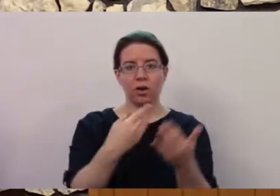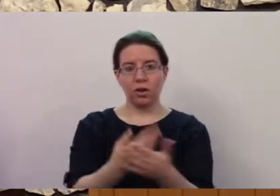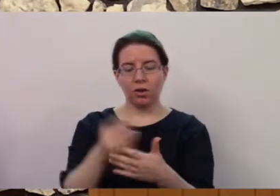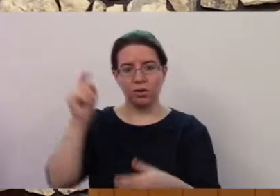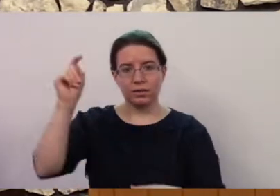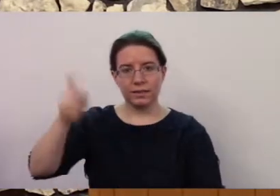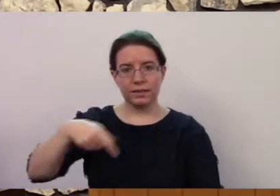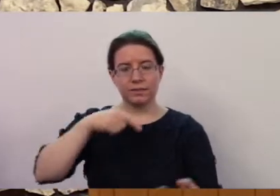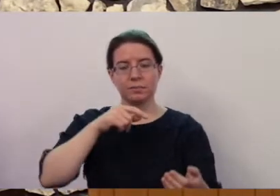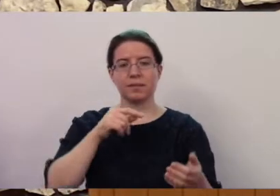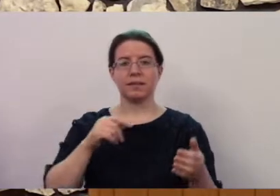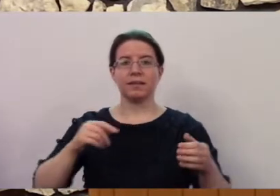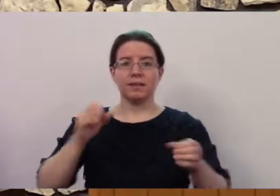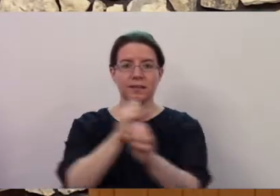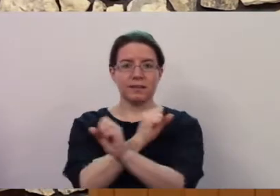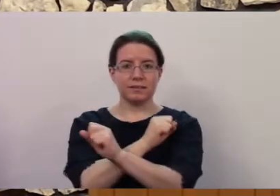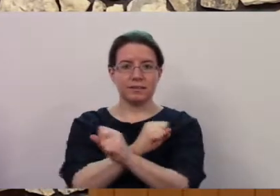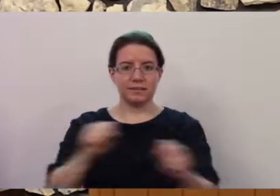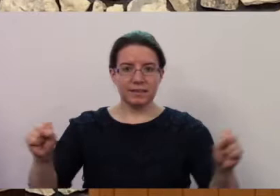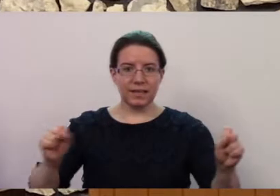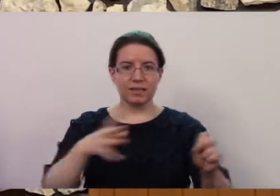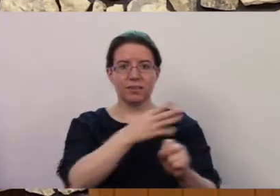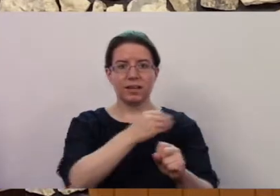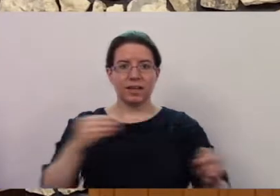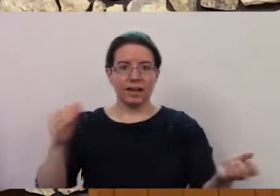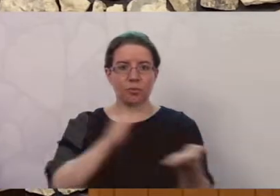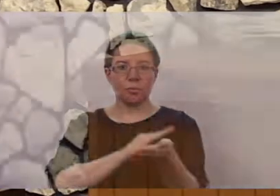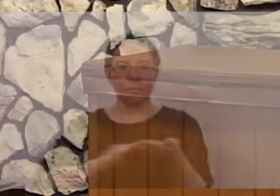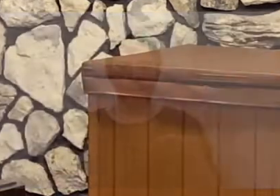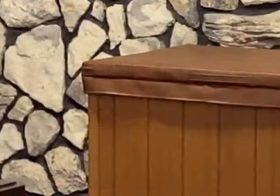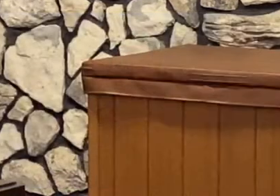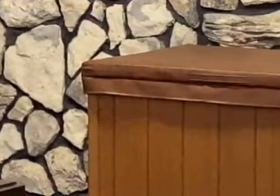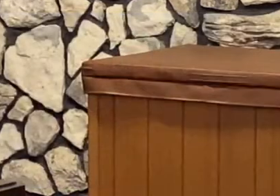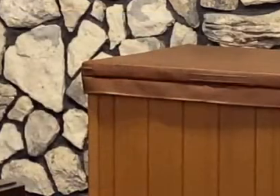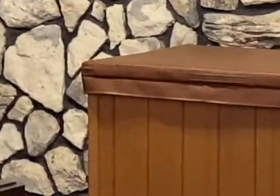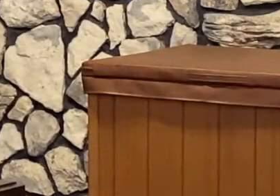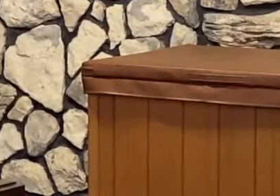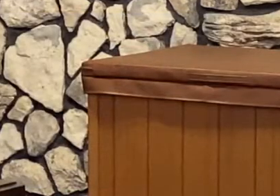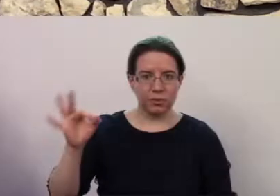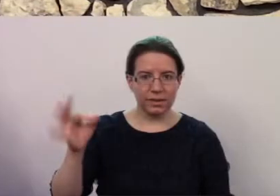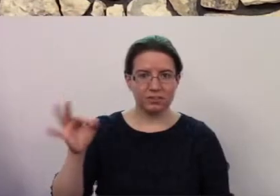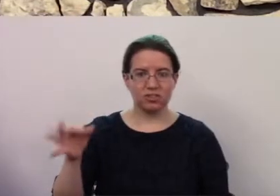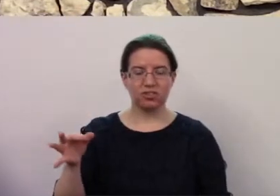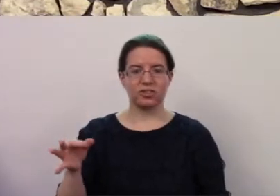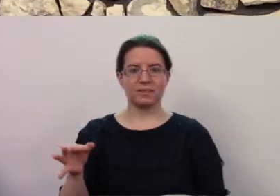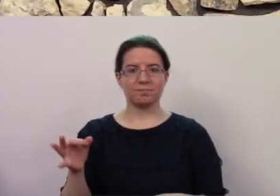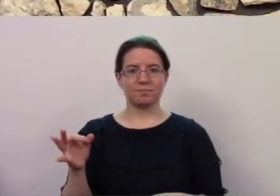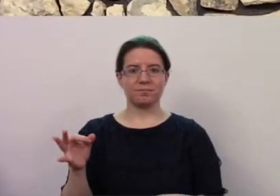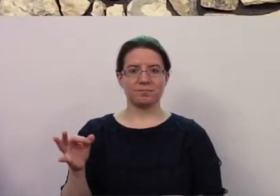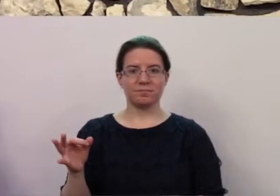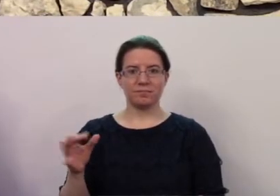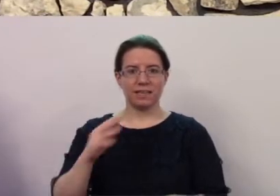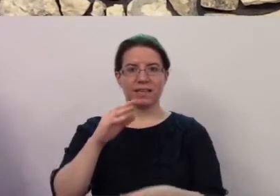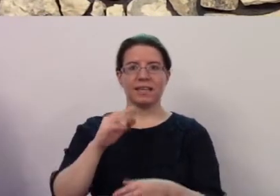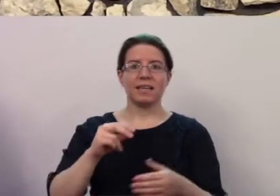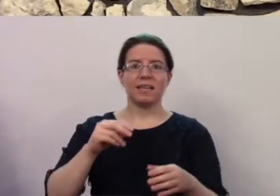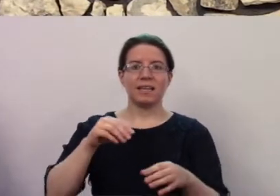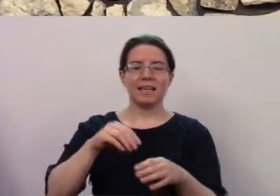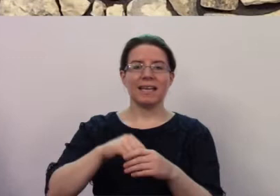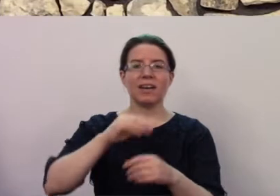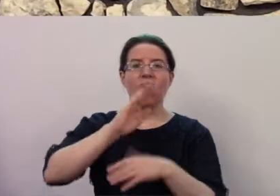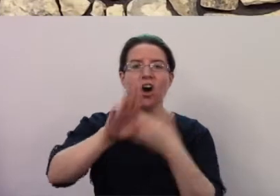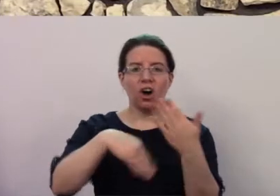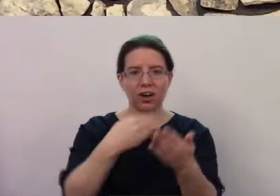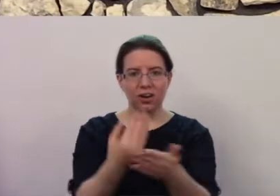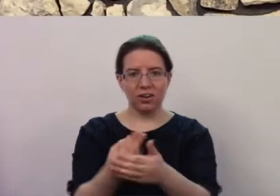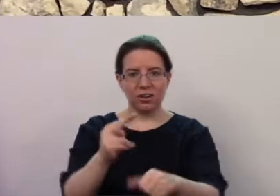whereby remission of sins should be preached. Oh, wow. Hallelujah. Yes. In all nations, yeah, beginning in